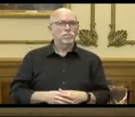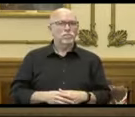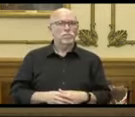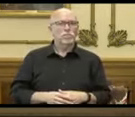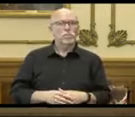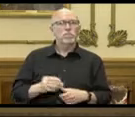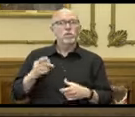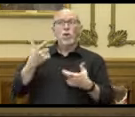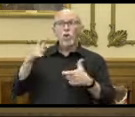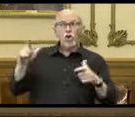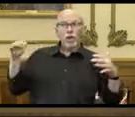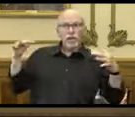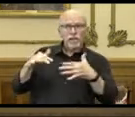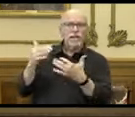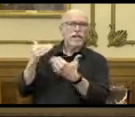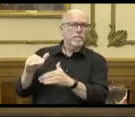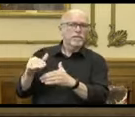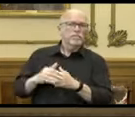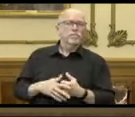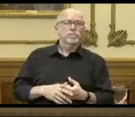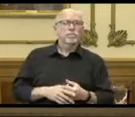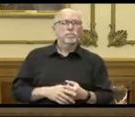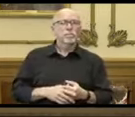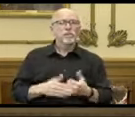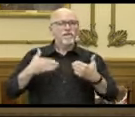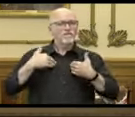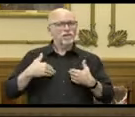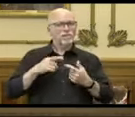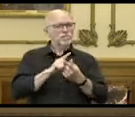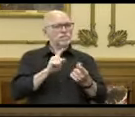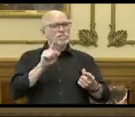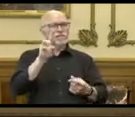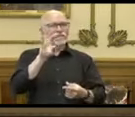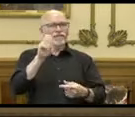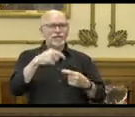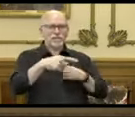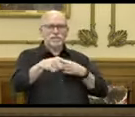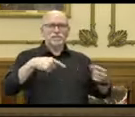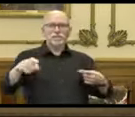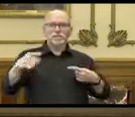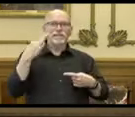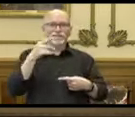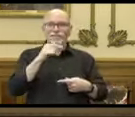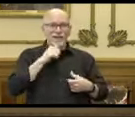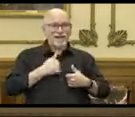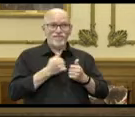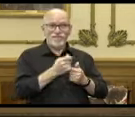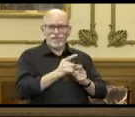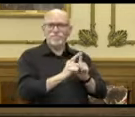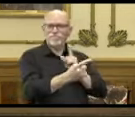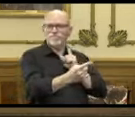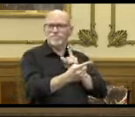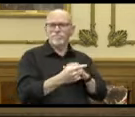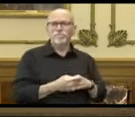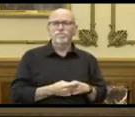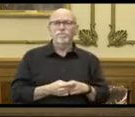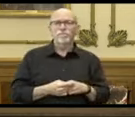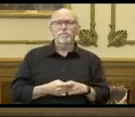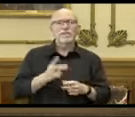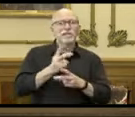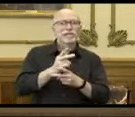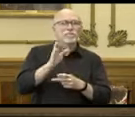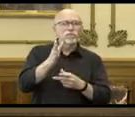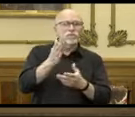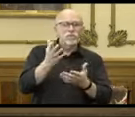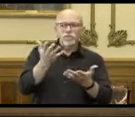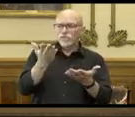Limit large gatherings. Keep a physical distance of 6 feet from anyone you don't live with. Keep surfaces and your